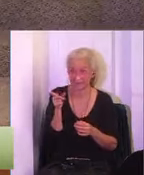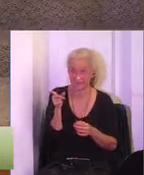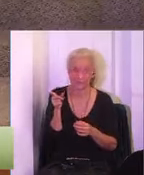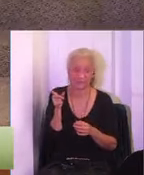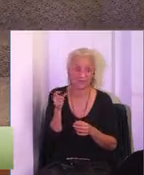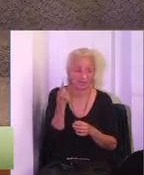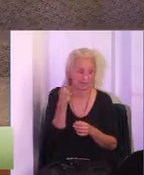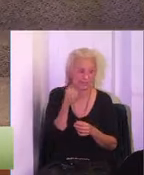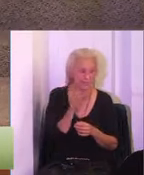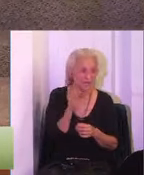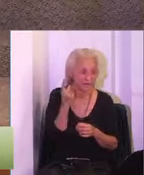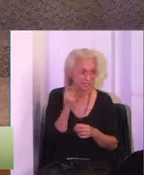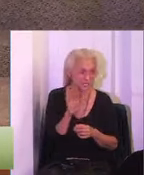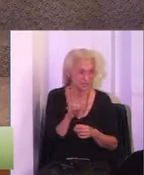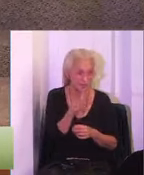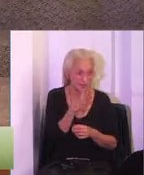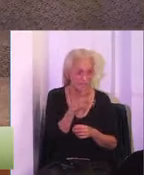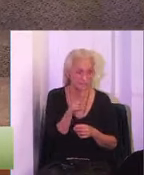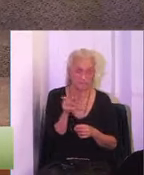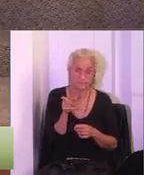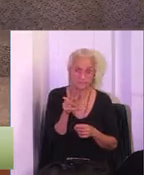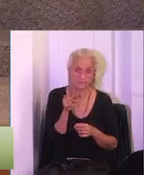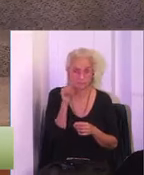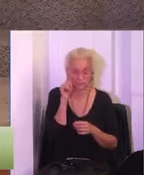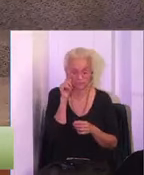that. Yes, Mom, I understand that.